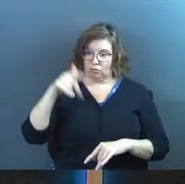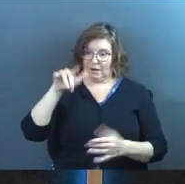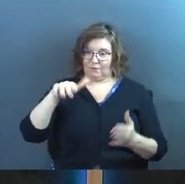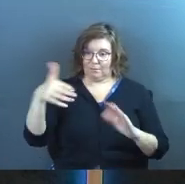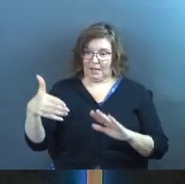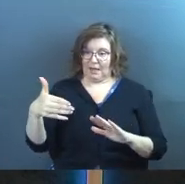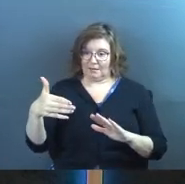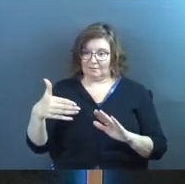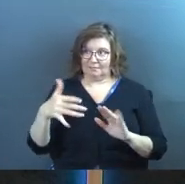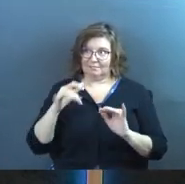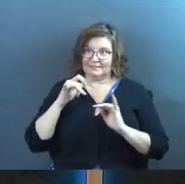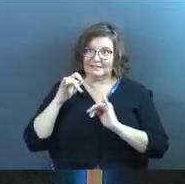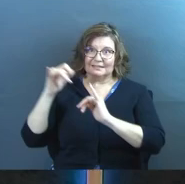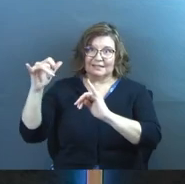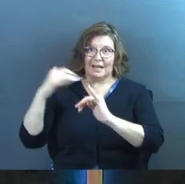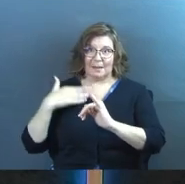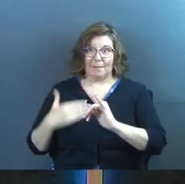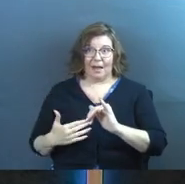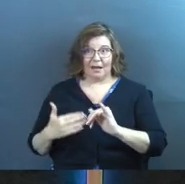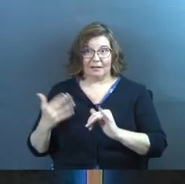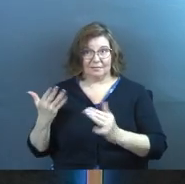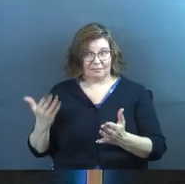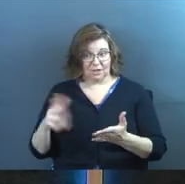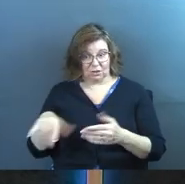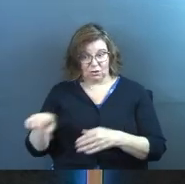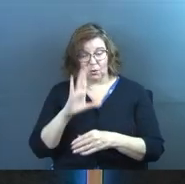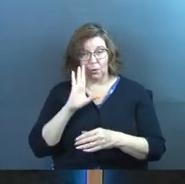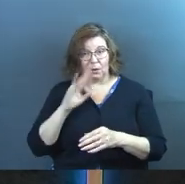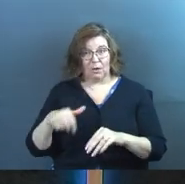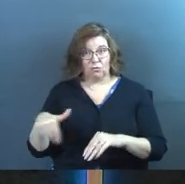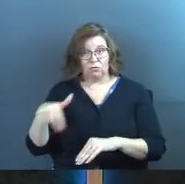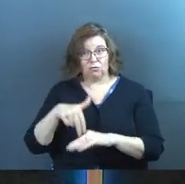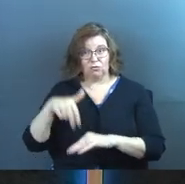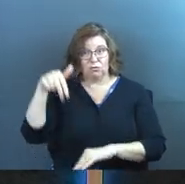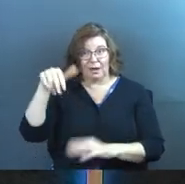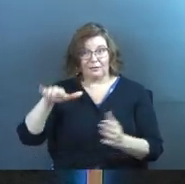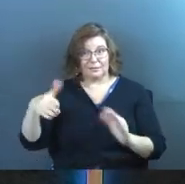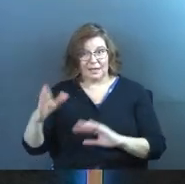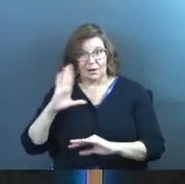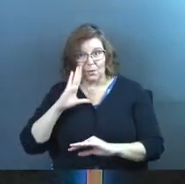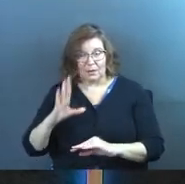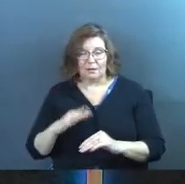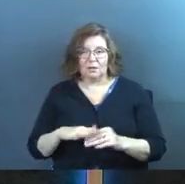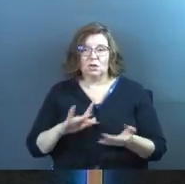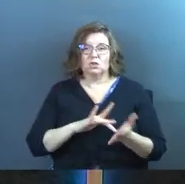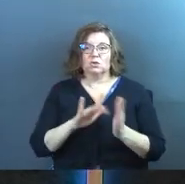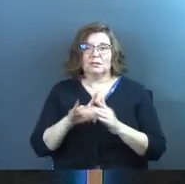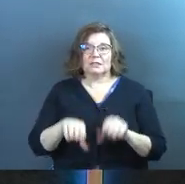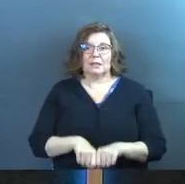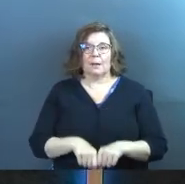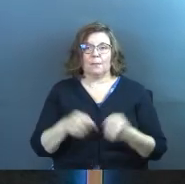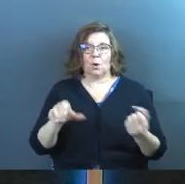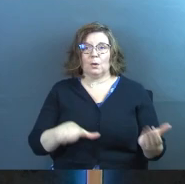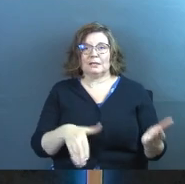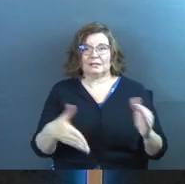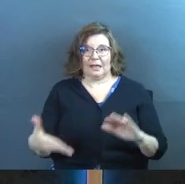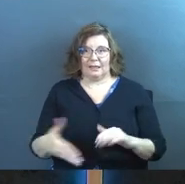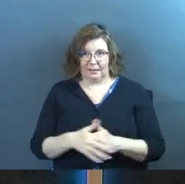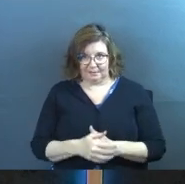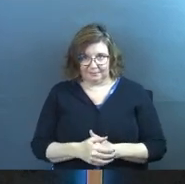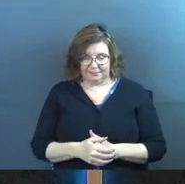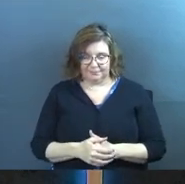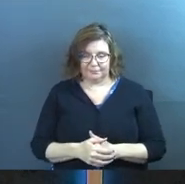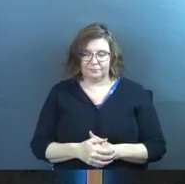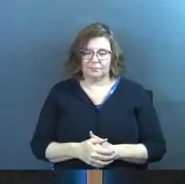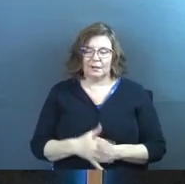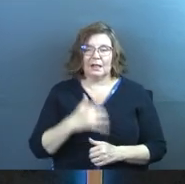Because you will all rise from the dead. Amen? Jesus broke death. I compare him to Lazarus here really quick. You